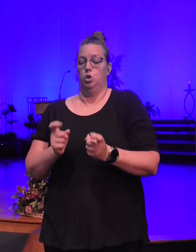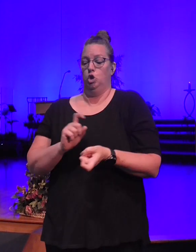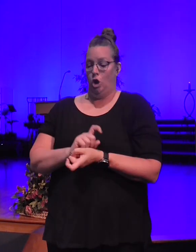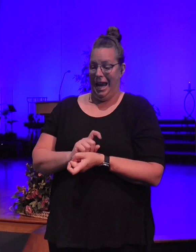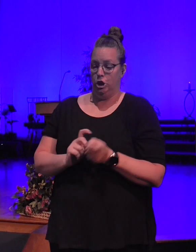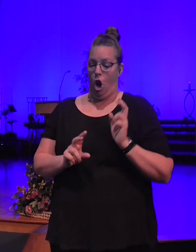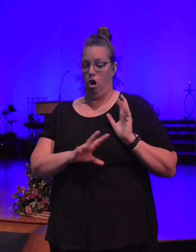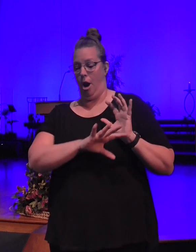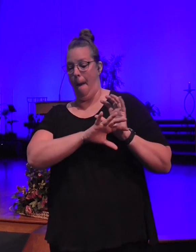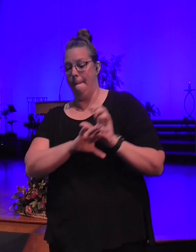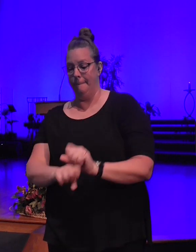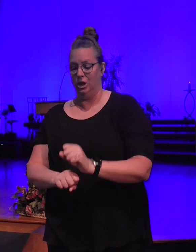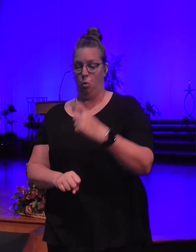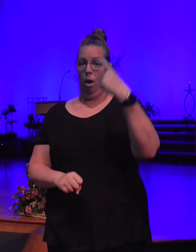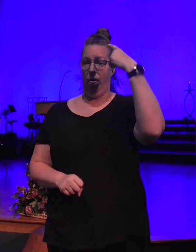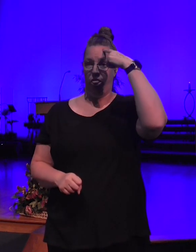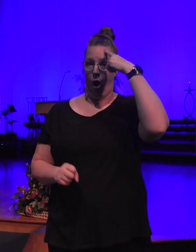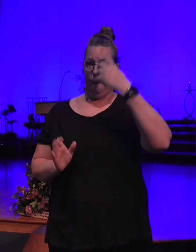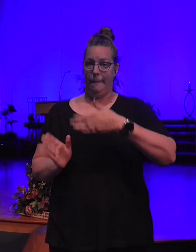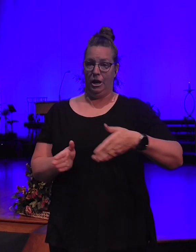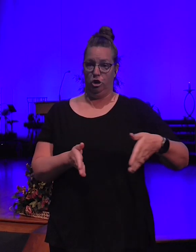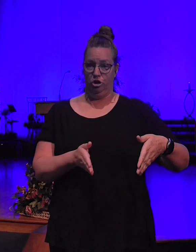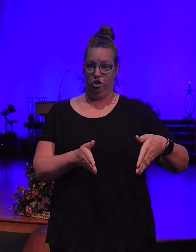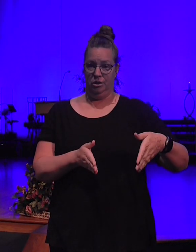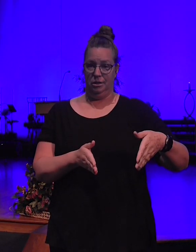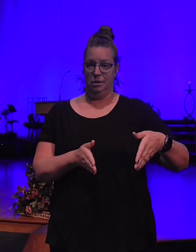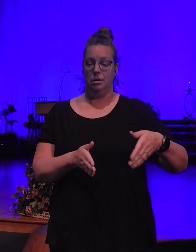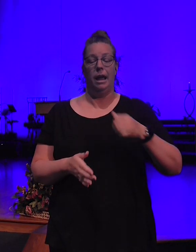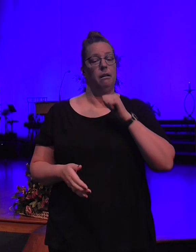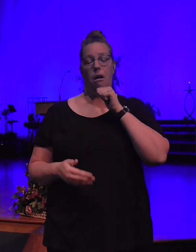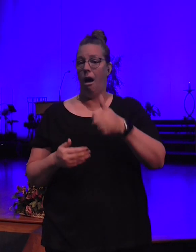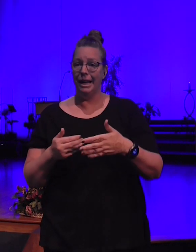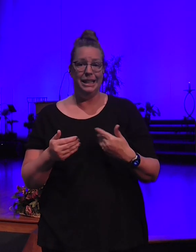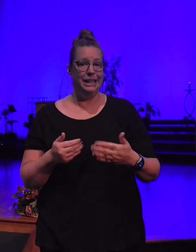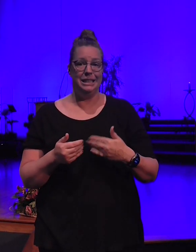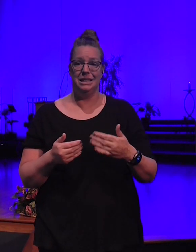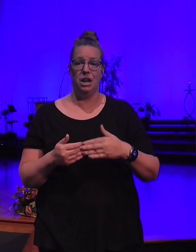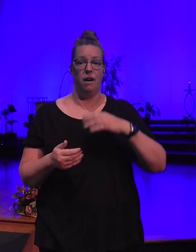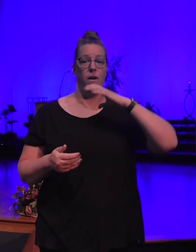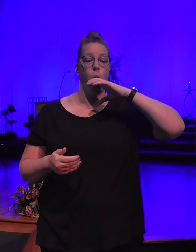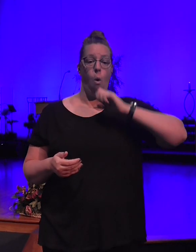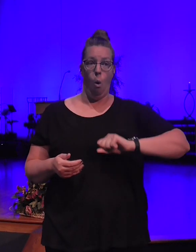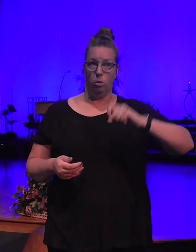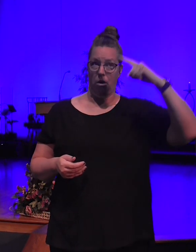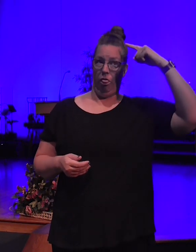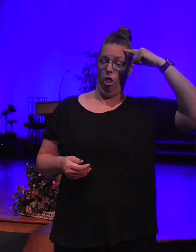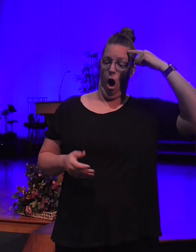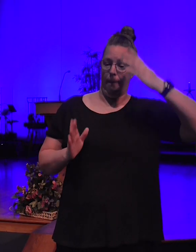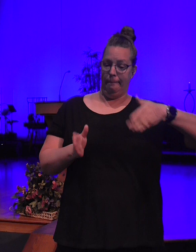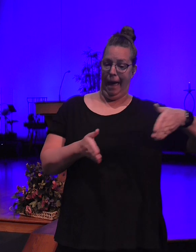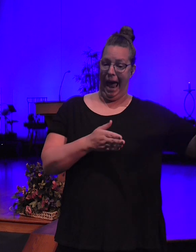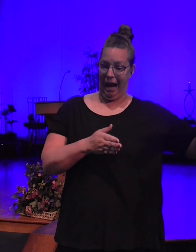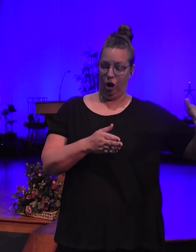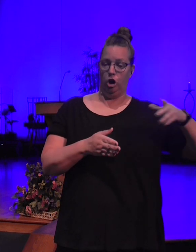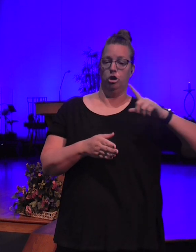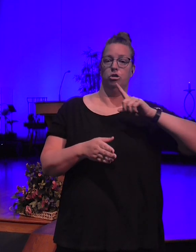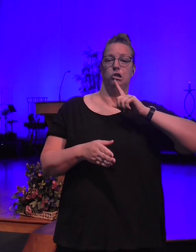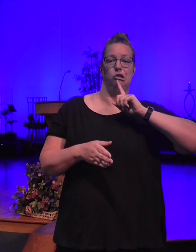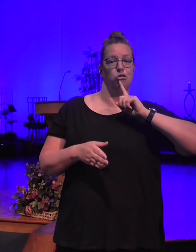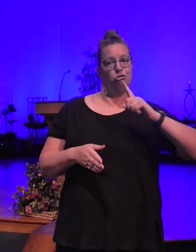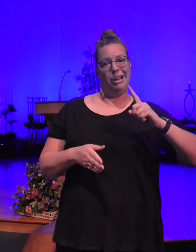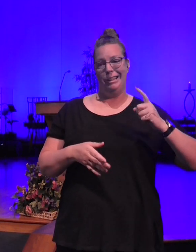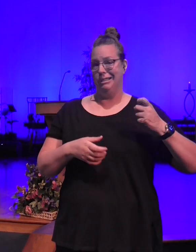habitual thought patterns. This is not easy, for old thought patterns cling to us with great